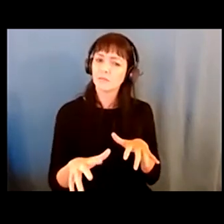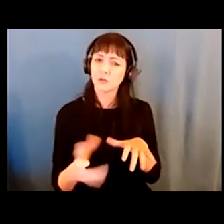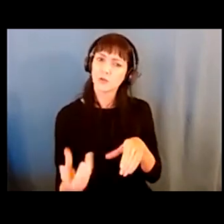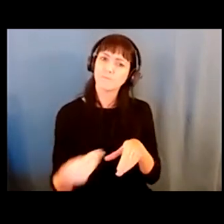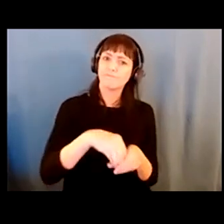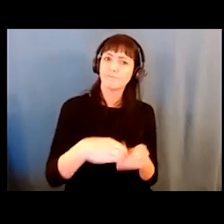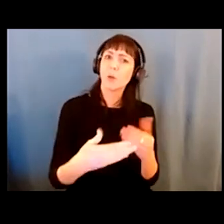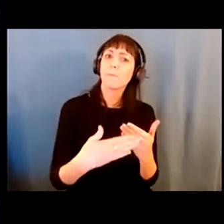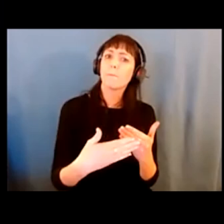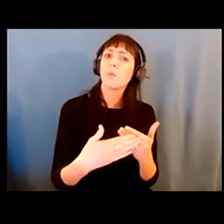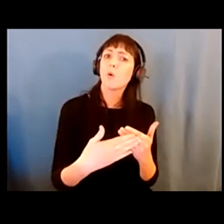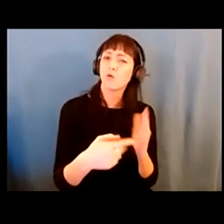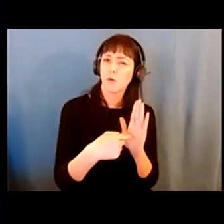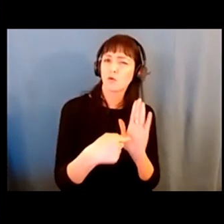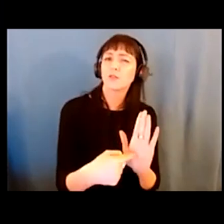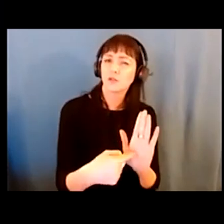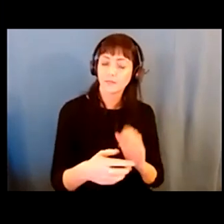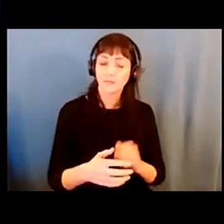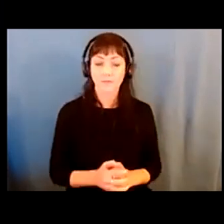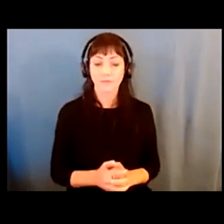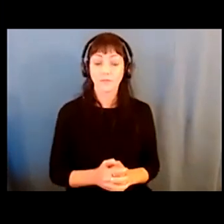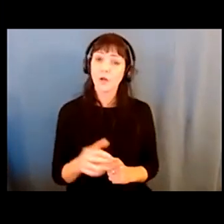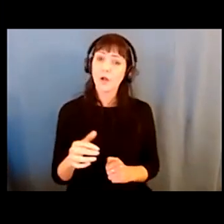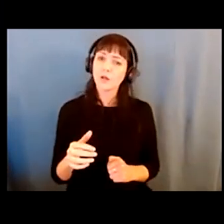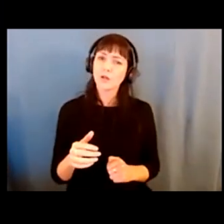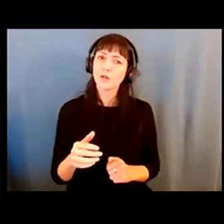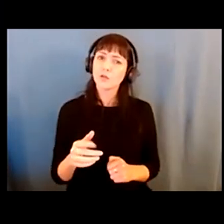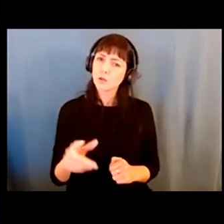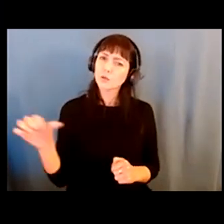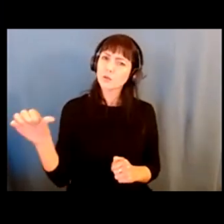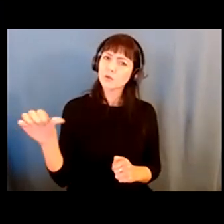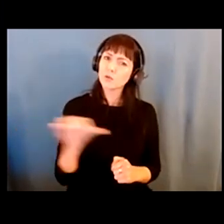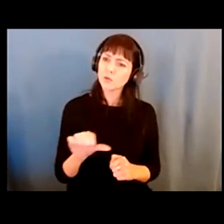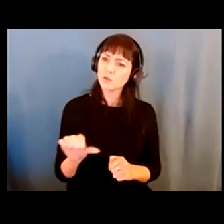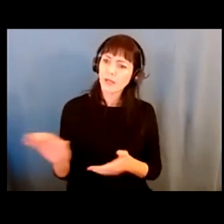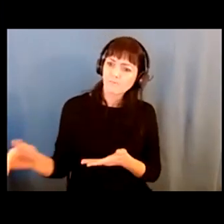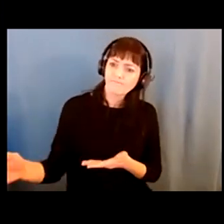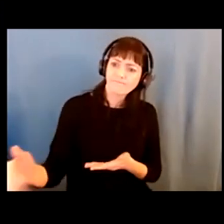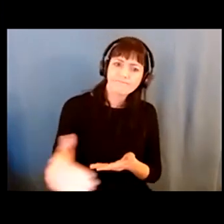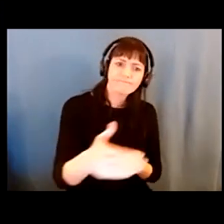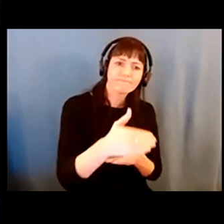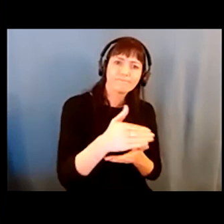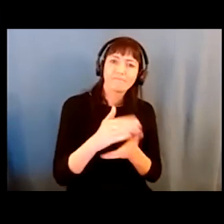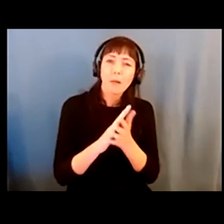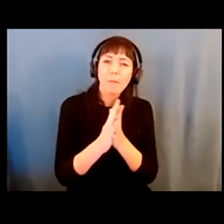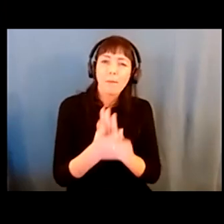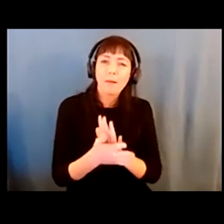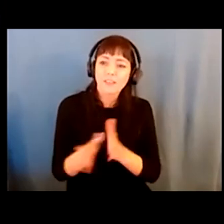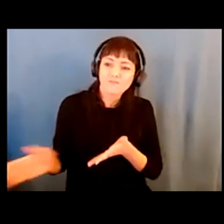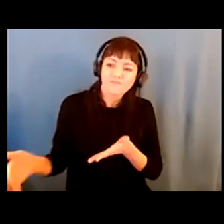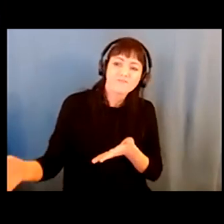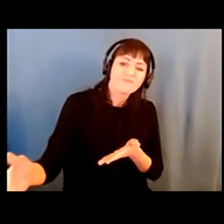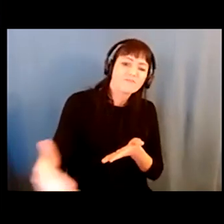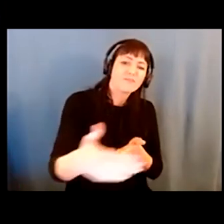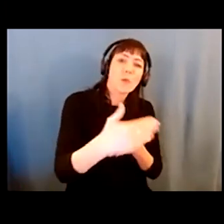really, do we bring everybody with all the different impairments together, you know, and sort of have an impairment fest? Or, you know,